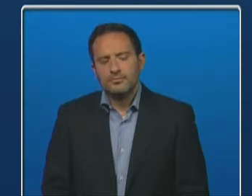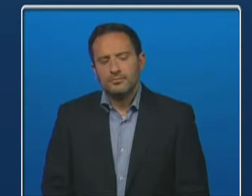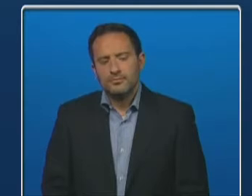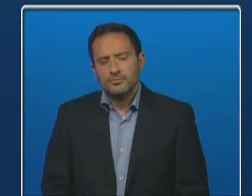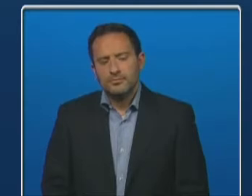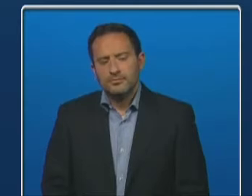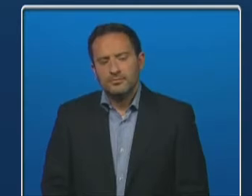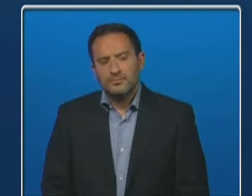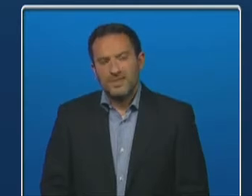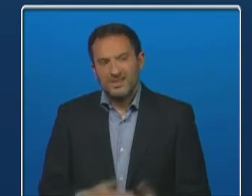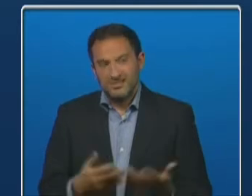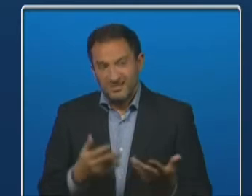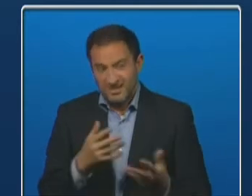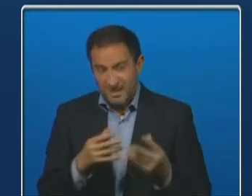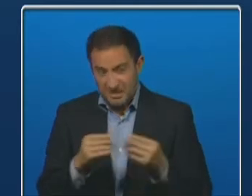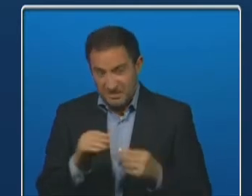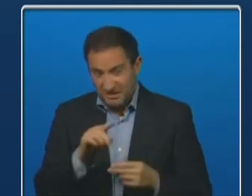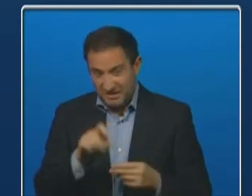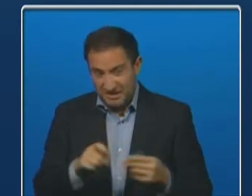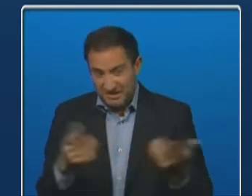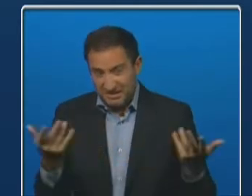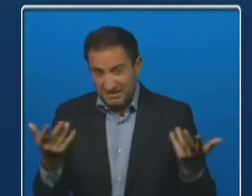Was there more to the question? I can't remember.